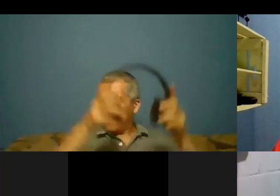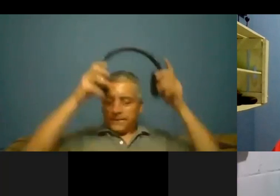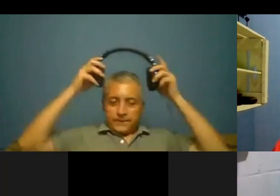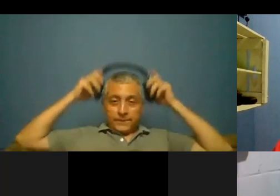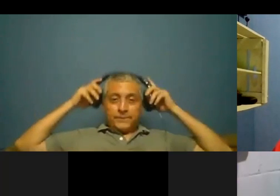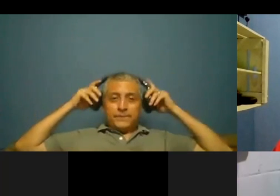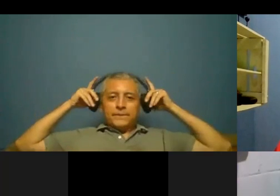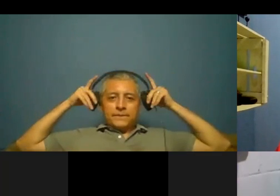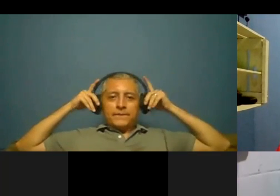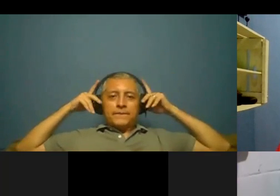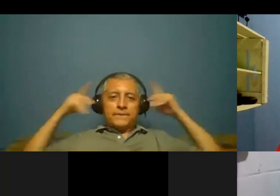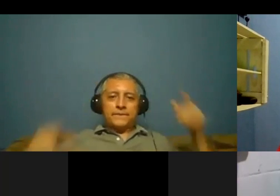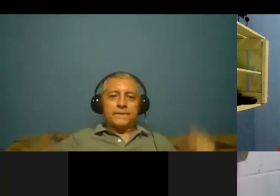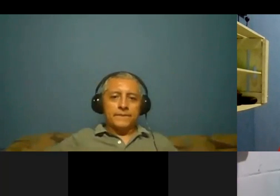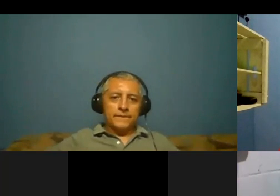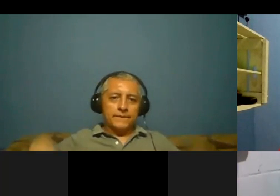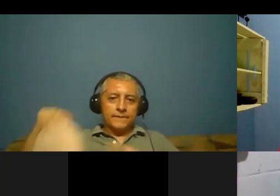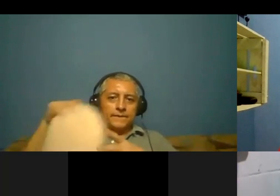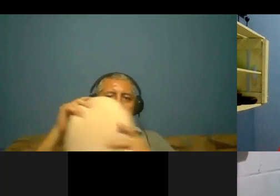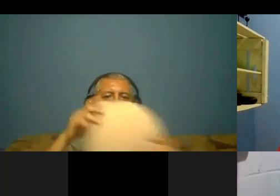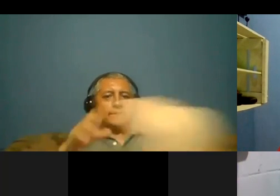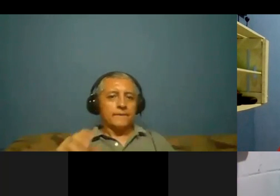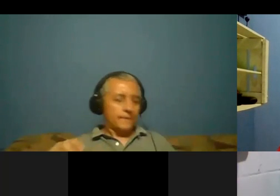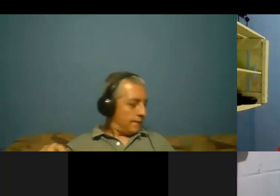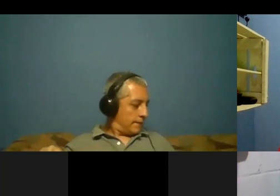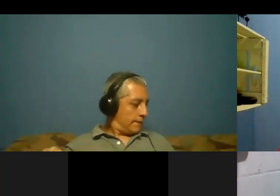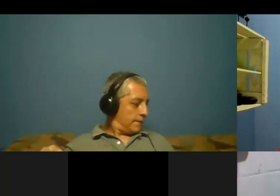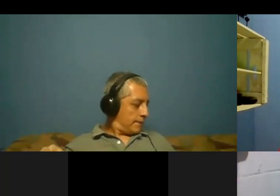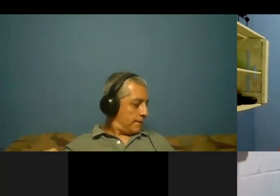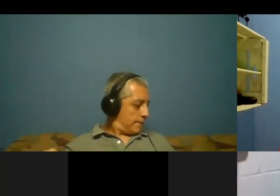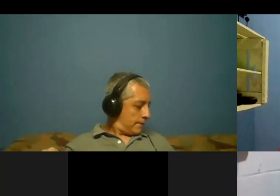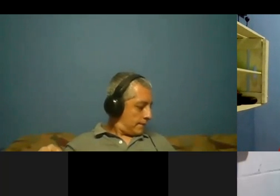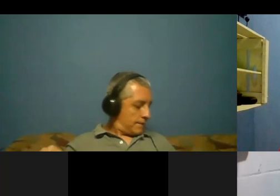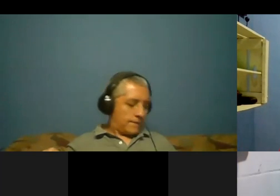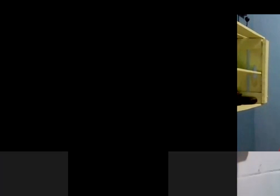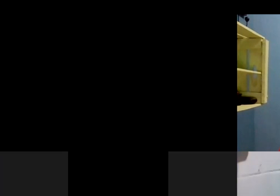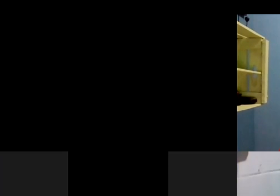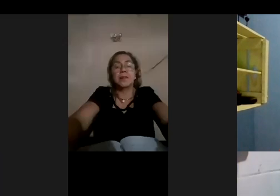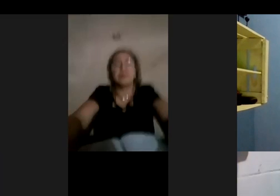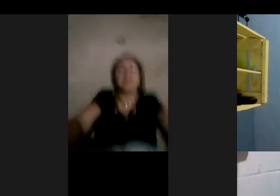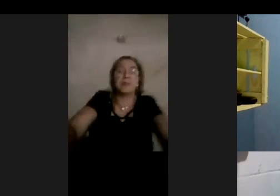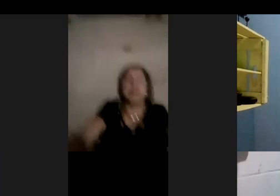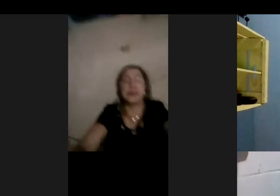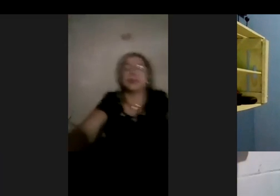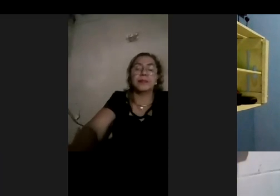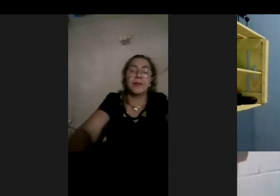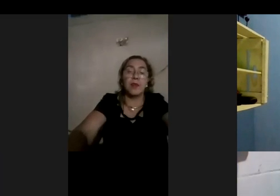can imagine. It's usually tired on Tuesday, on Thursday. Today is Thursday.